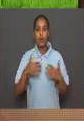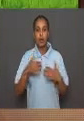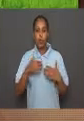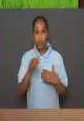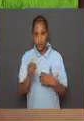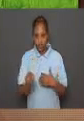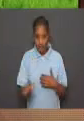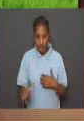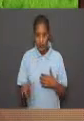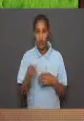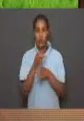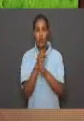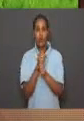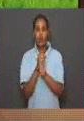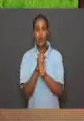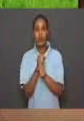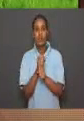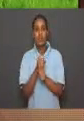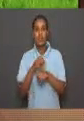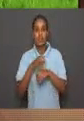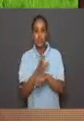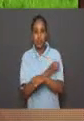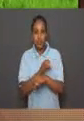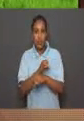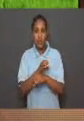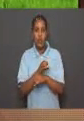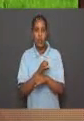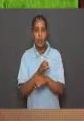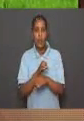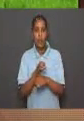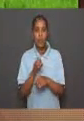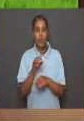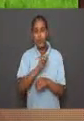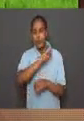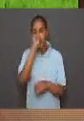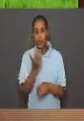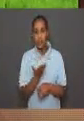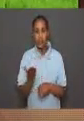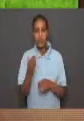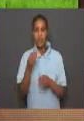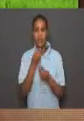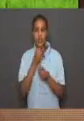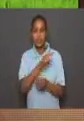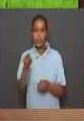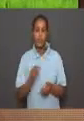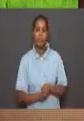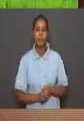are incorporated into the cells of whomever or whatever is eating them.